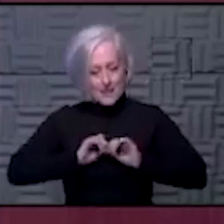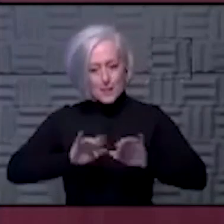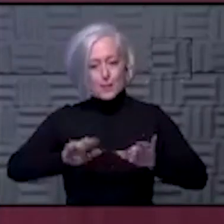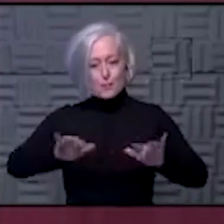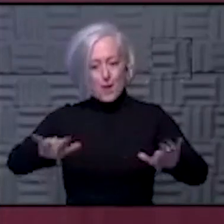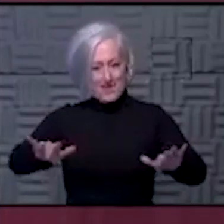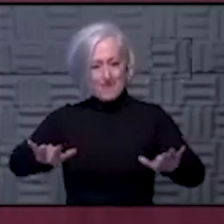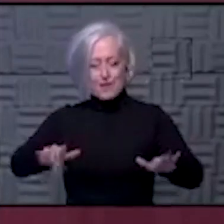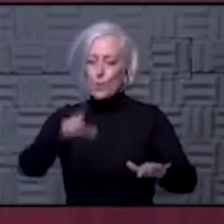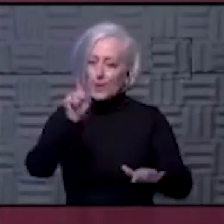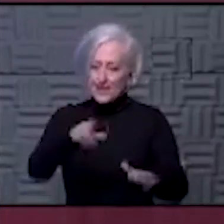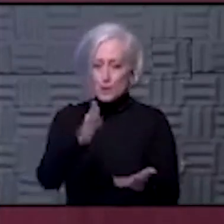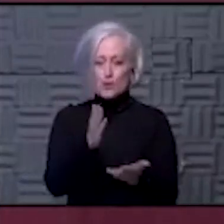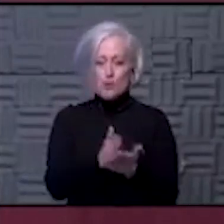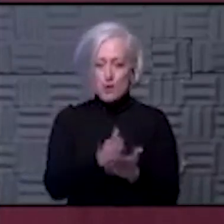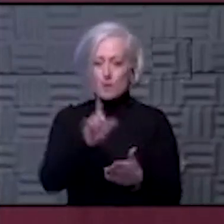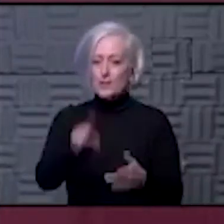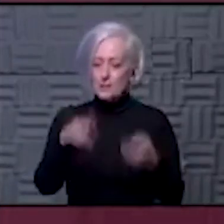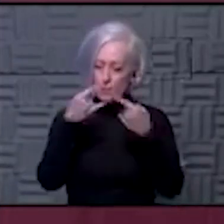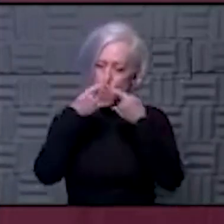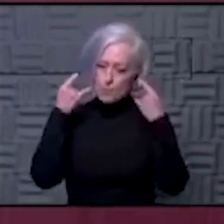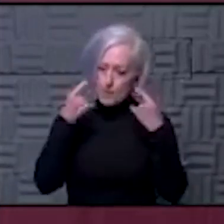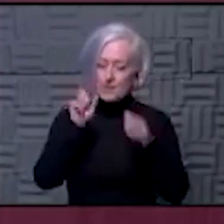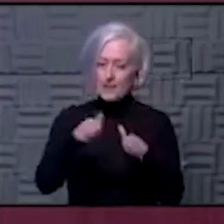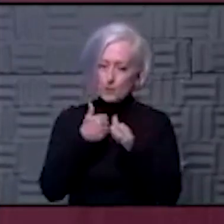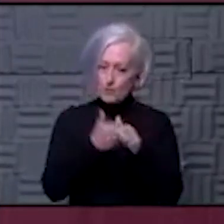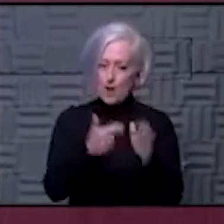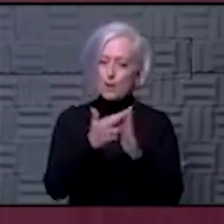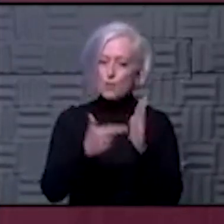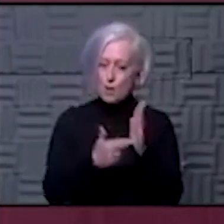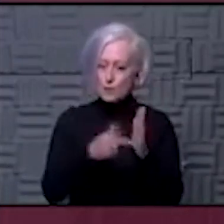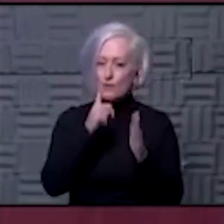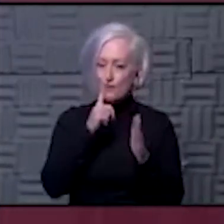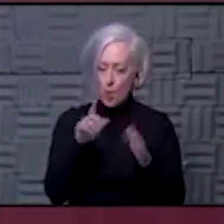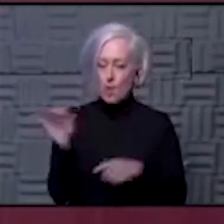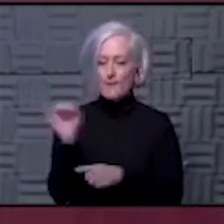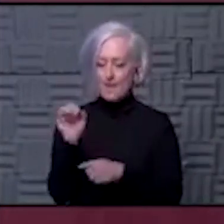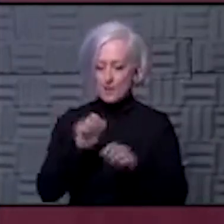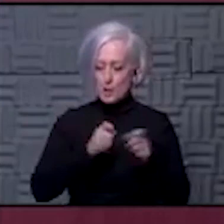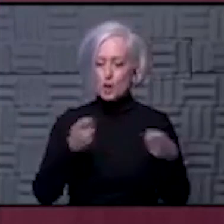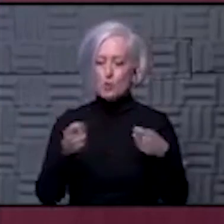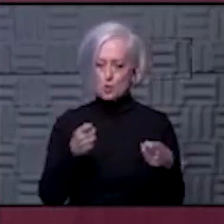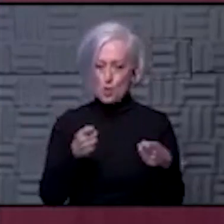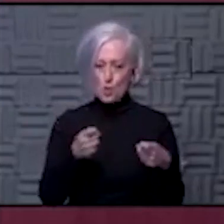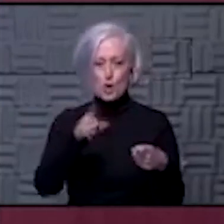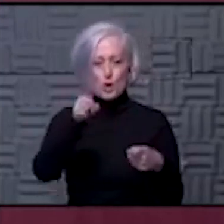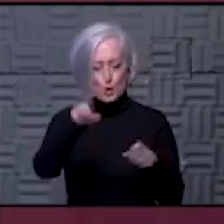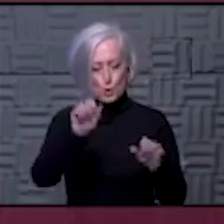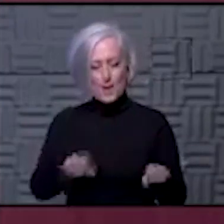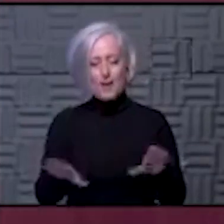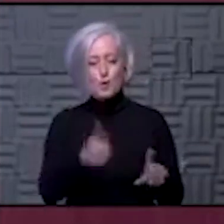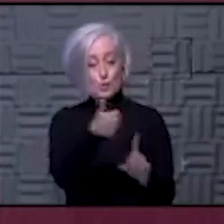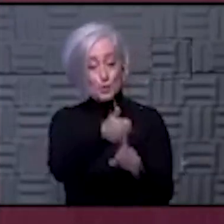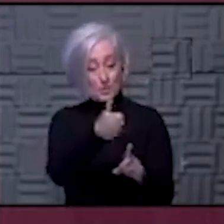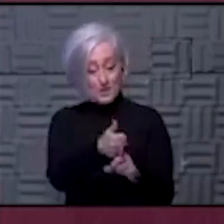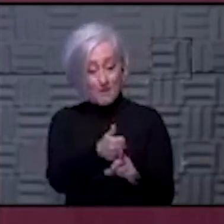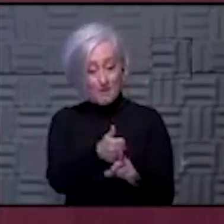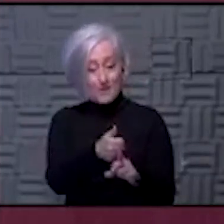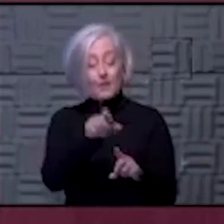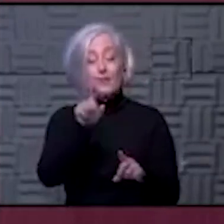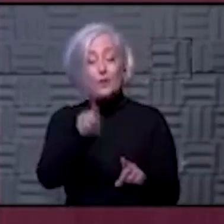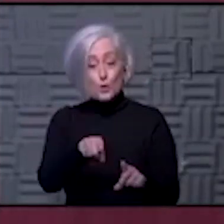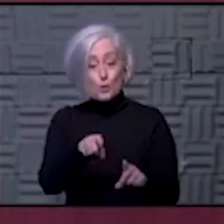wear your mask and to follow the rules of infection control. You have the ability to fight the fire and put it out. But